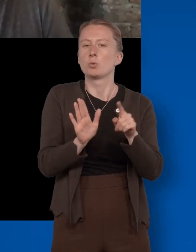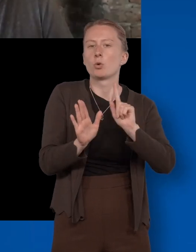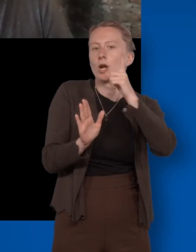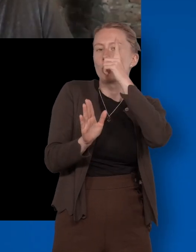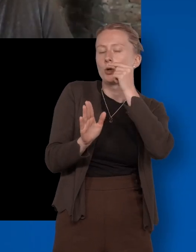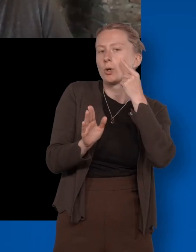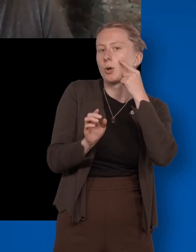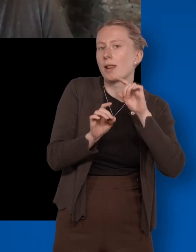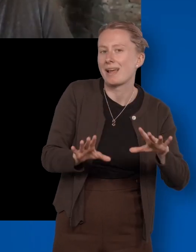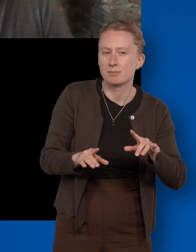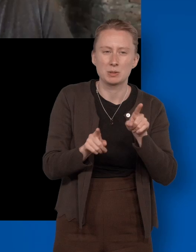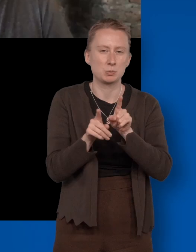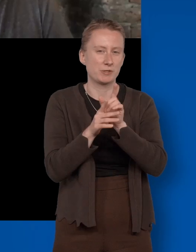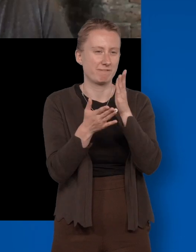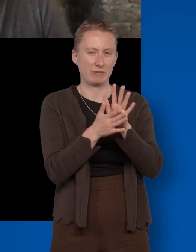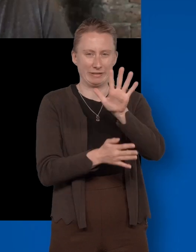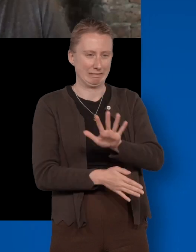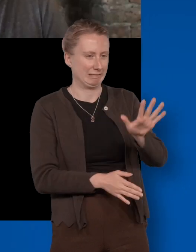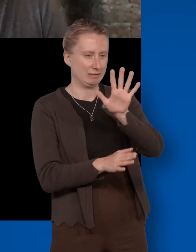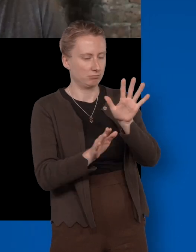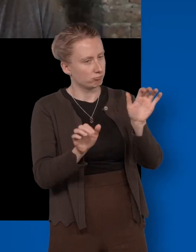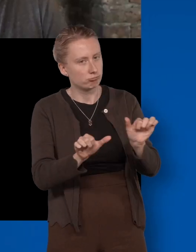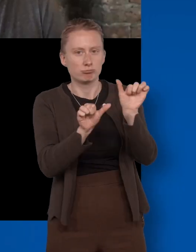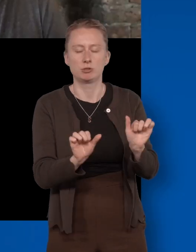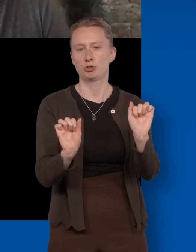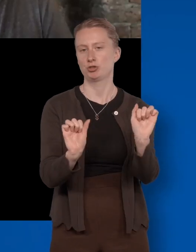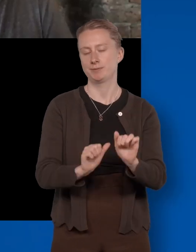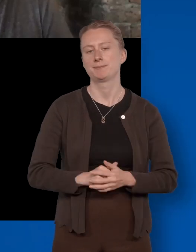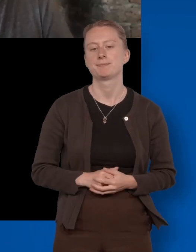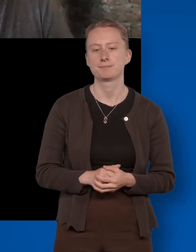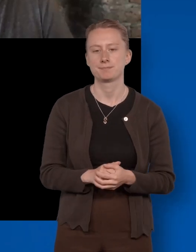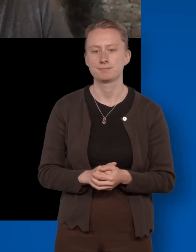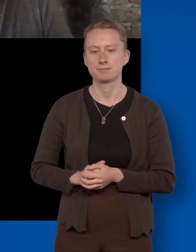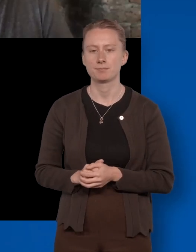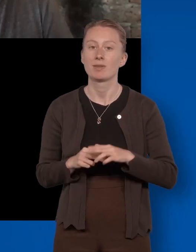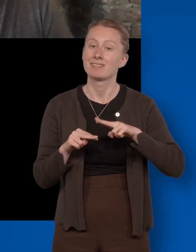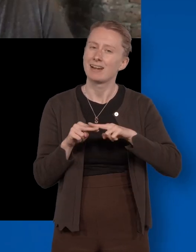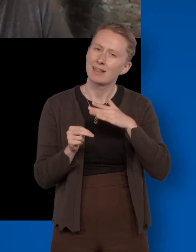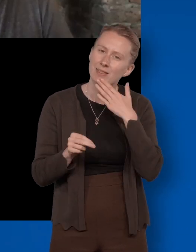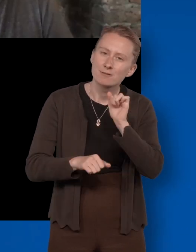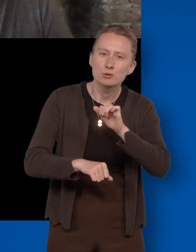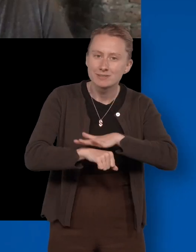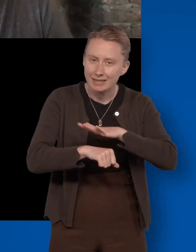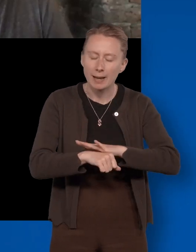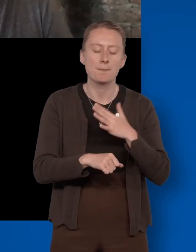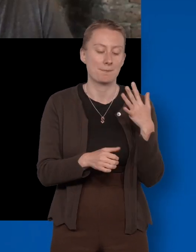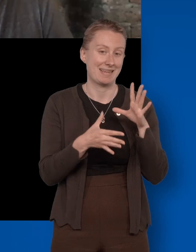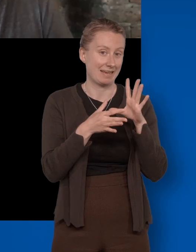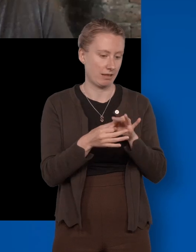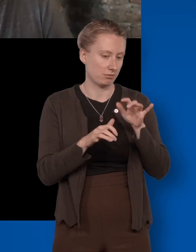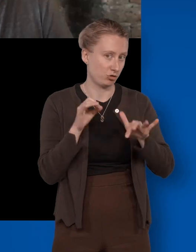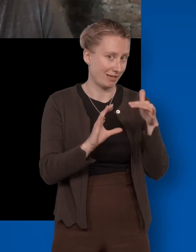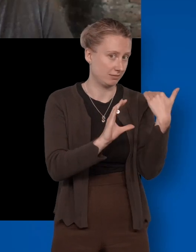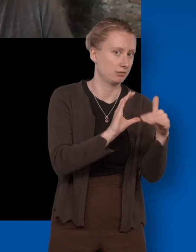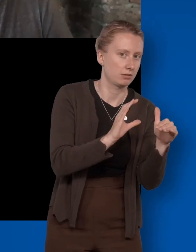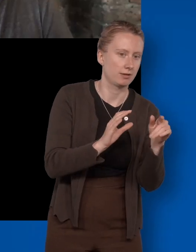shows what that could look like, but it's also very rough in its shape. But, yeah. Well, thank you very much for your time. I've put a link in the